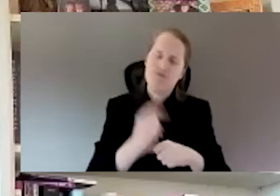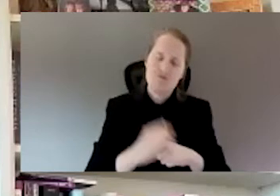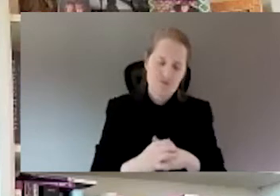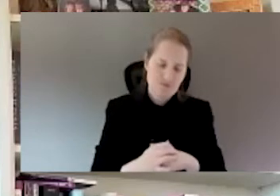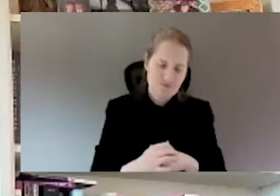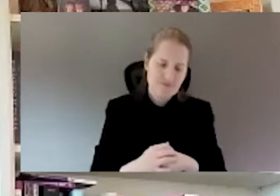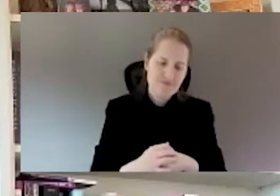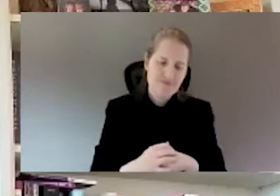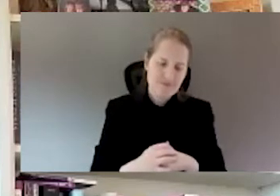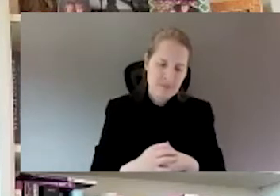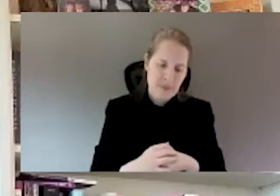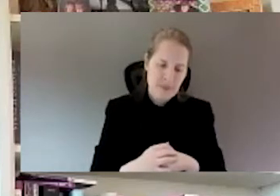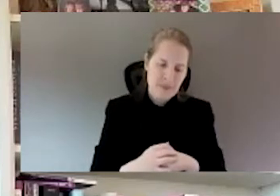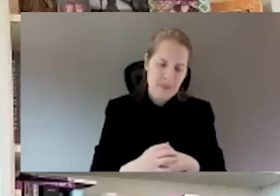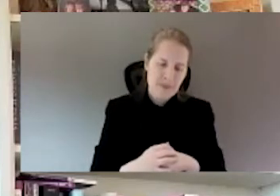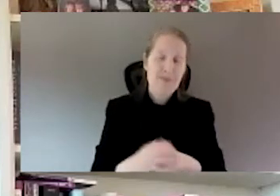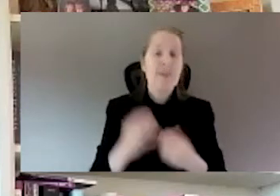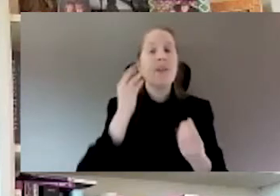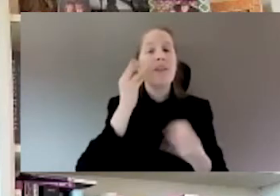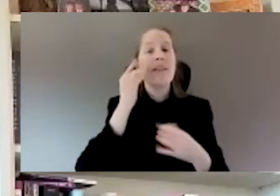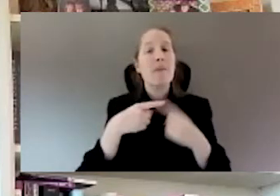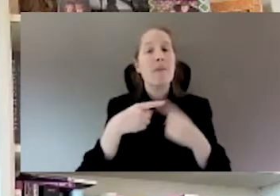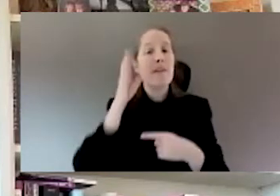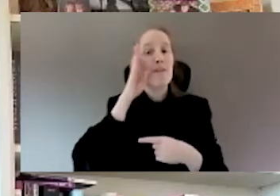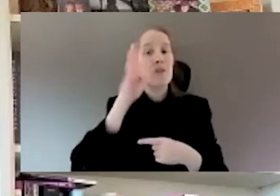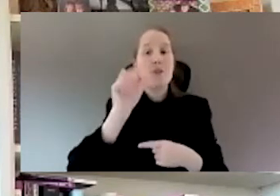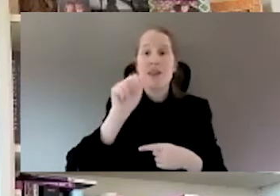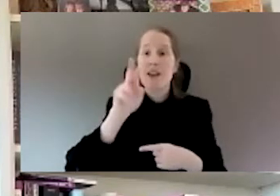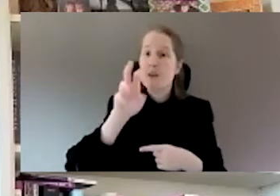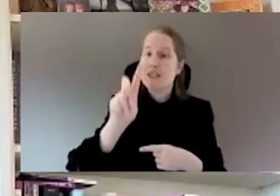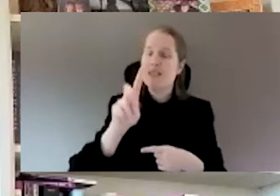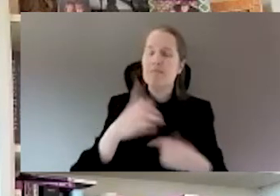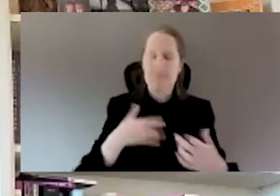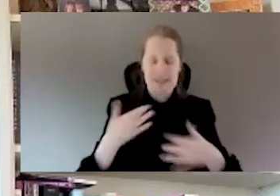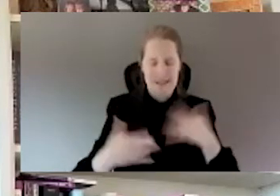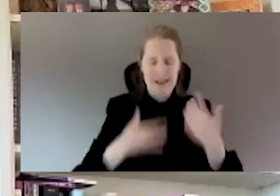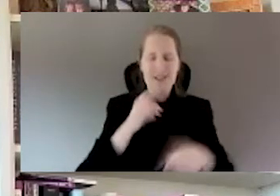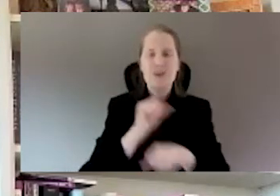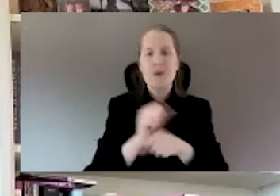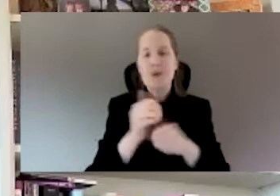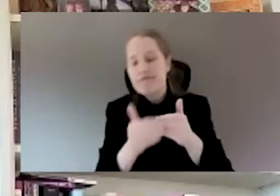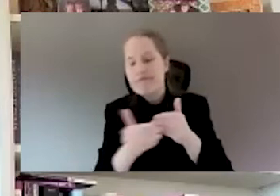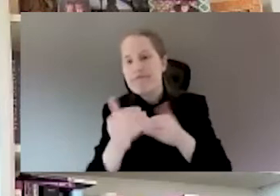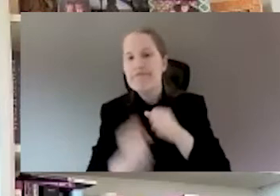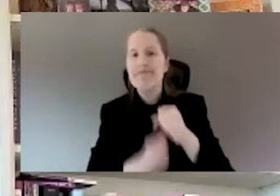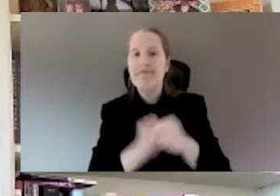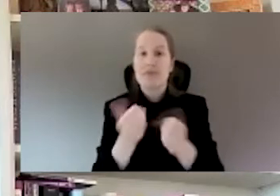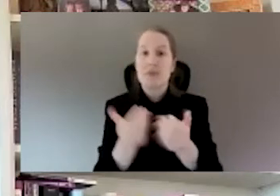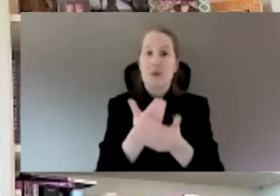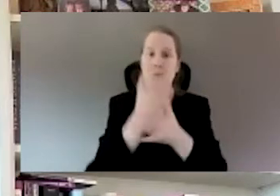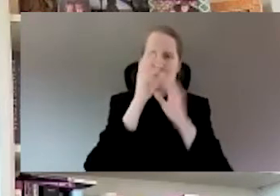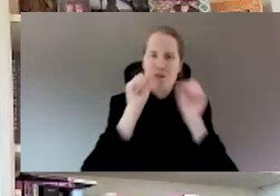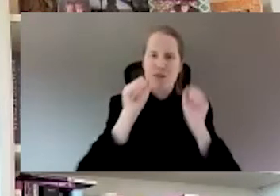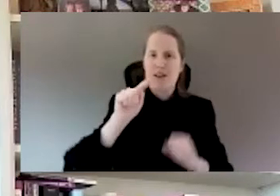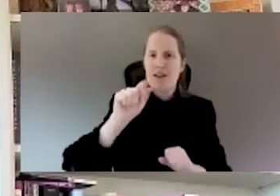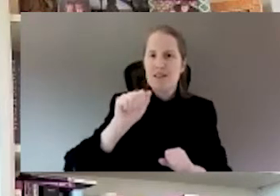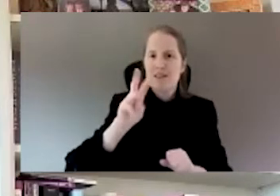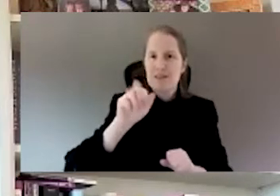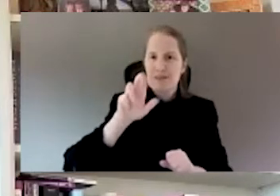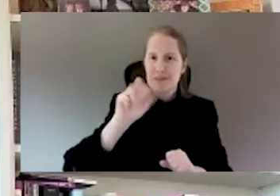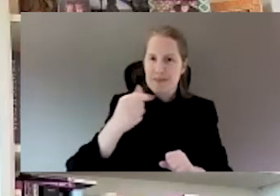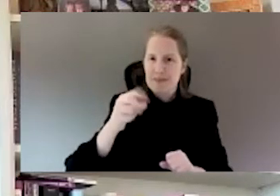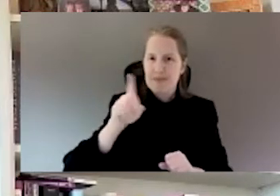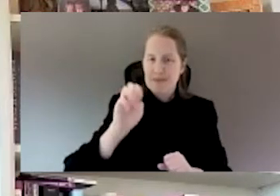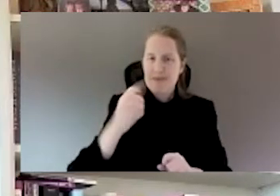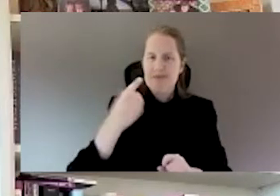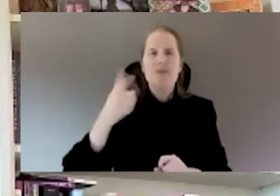As we look to the future at AUCD, I'm excited to work this coming year with incoming President Tawara Good from the Georgetown Center